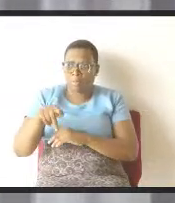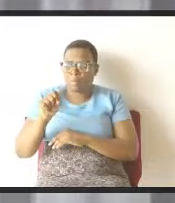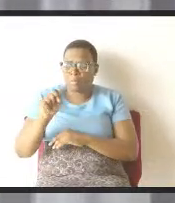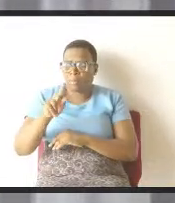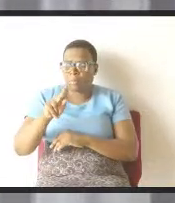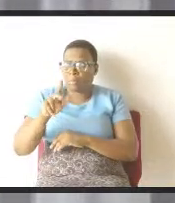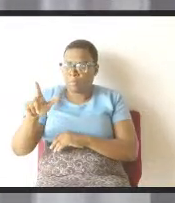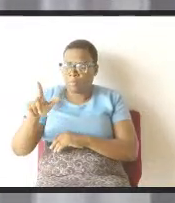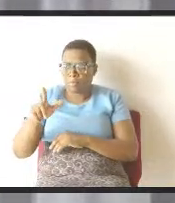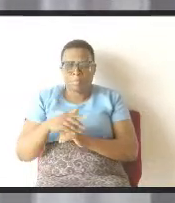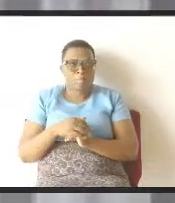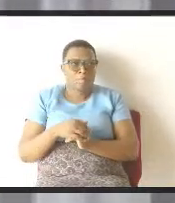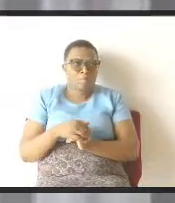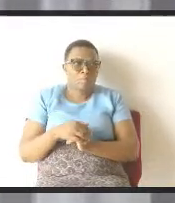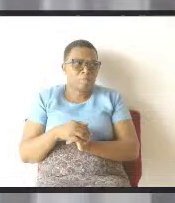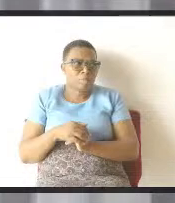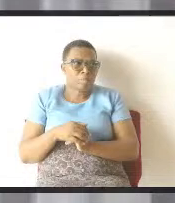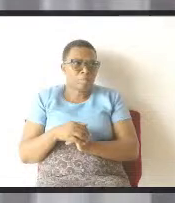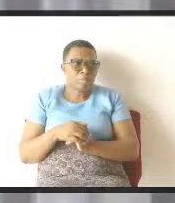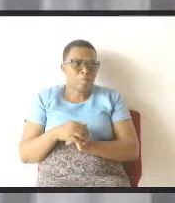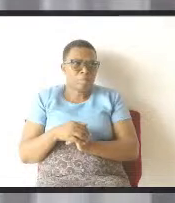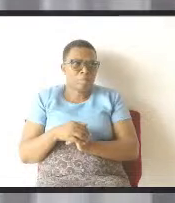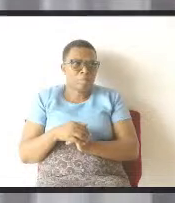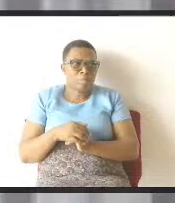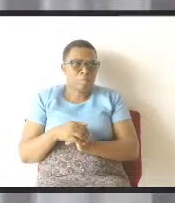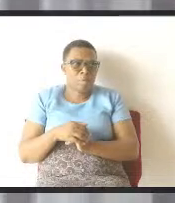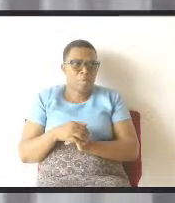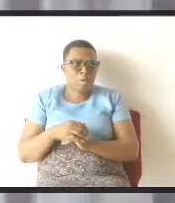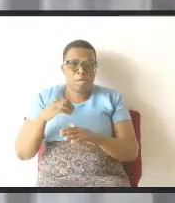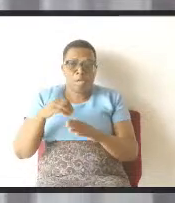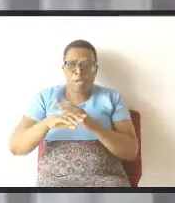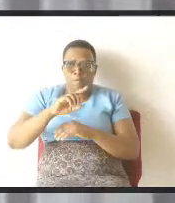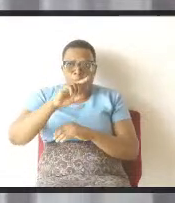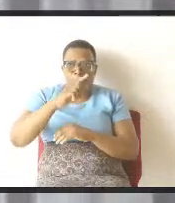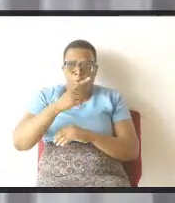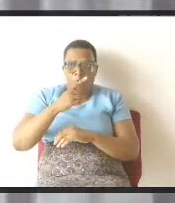after establishing in 1 Corinthians chapter 9,